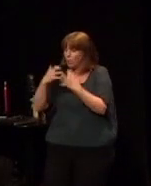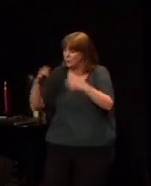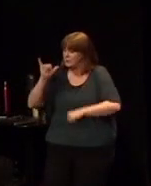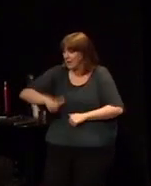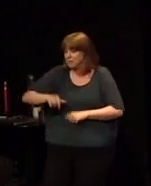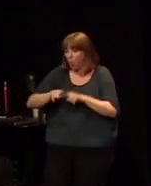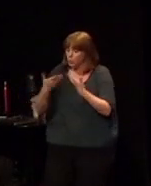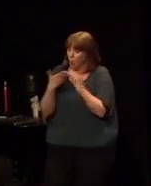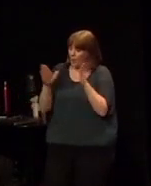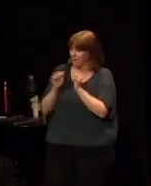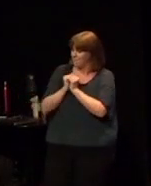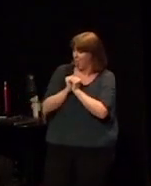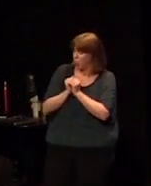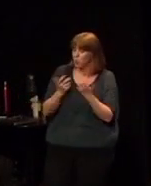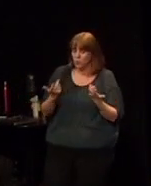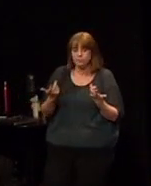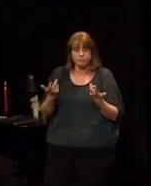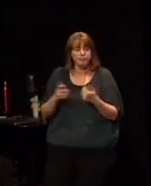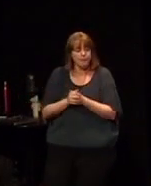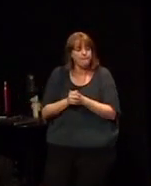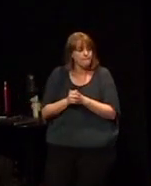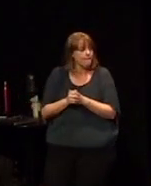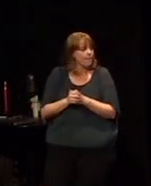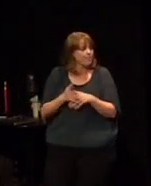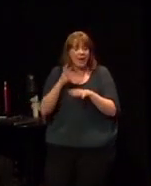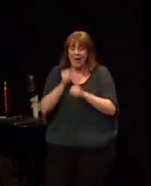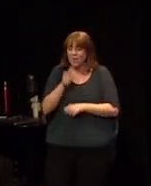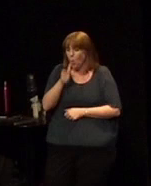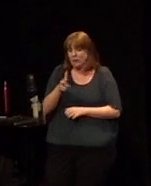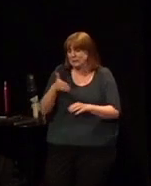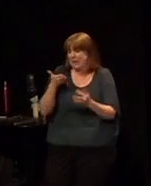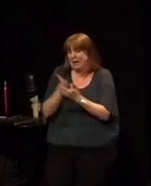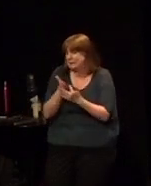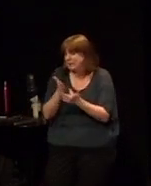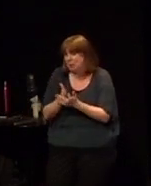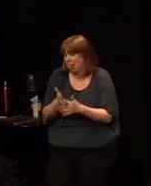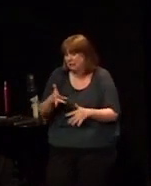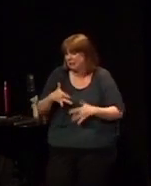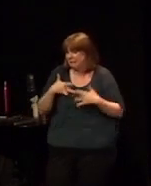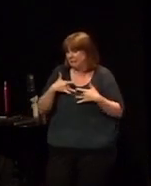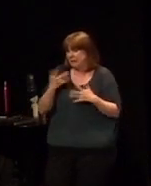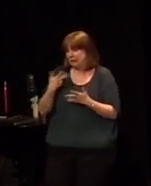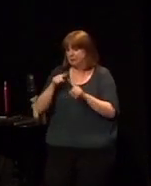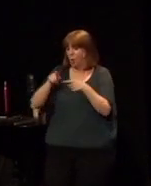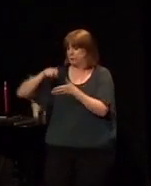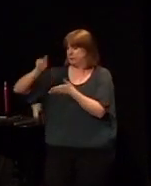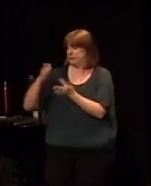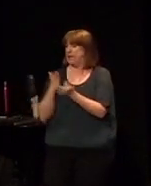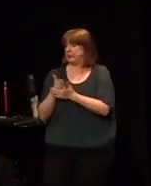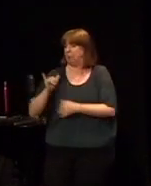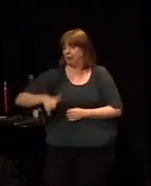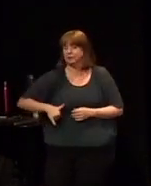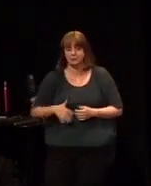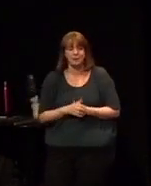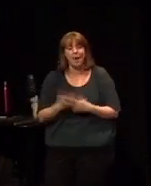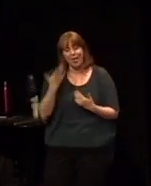And sometimes, or a lot of the time, I hate the word accessible, because it just sounds, to me, accessible as a cheap box. I like the idea of a